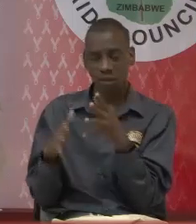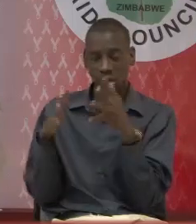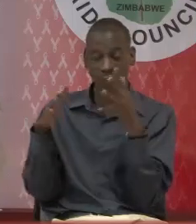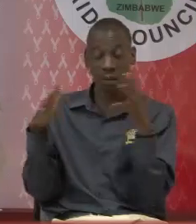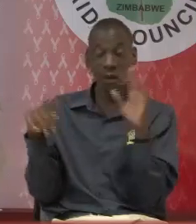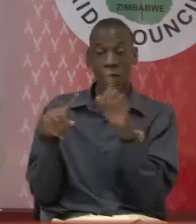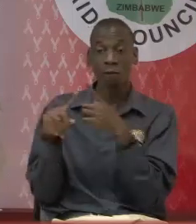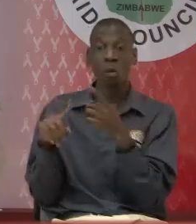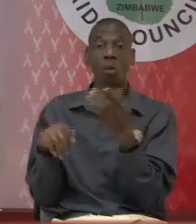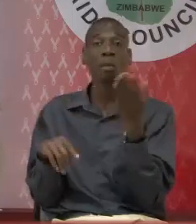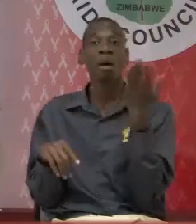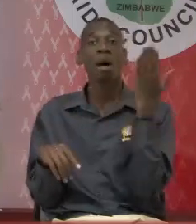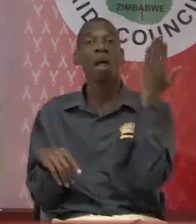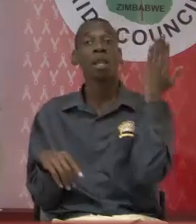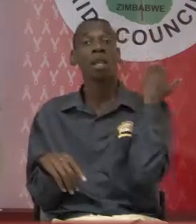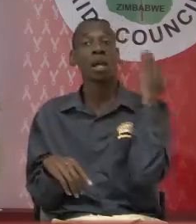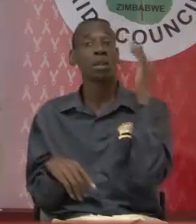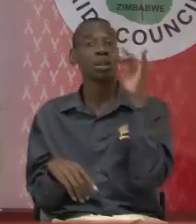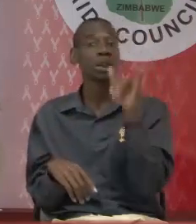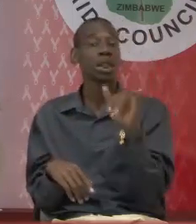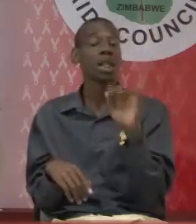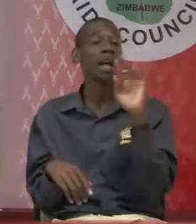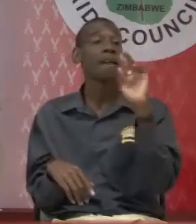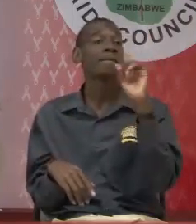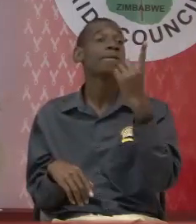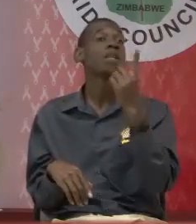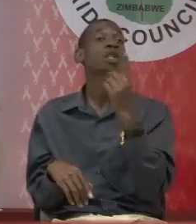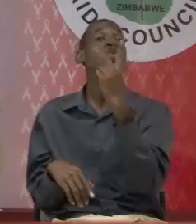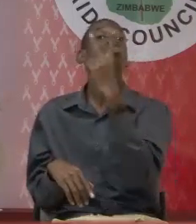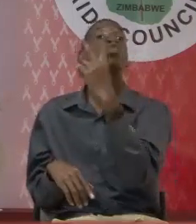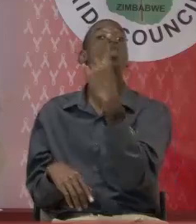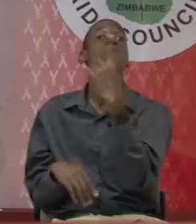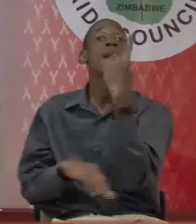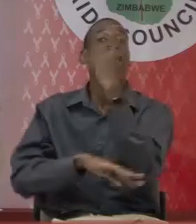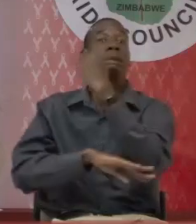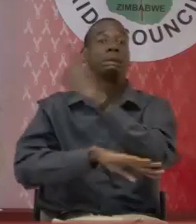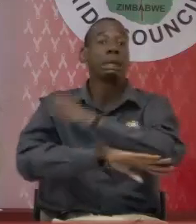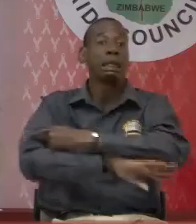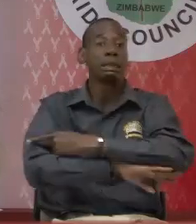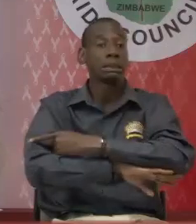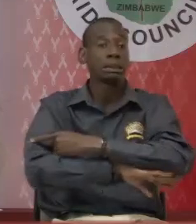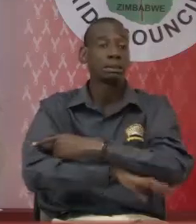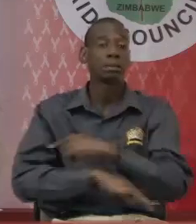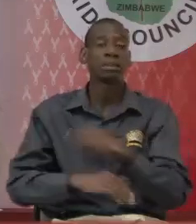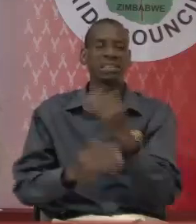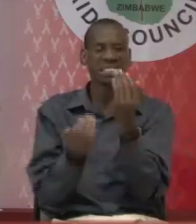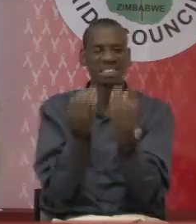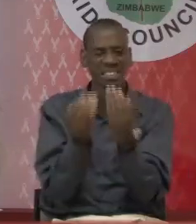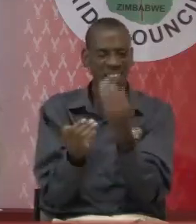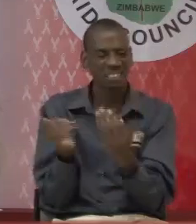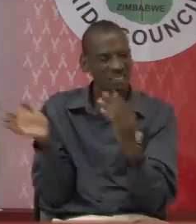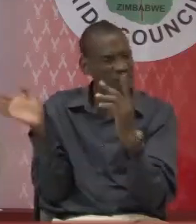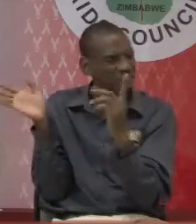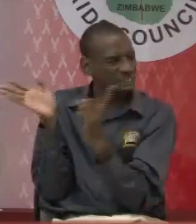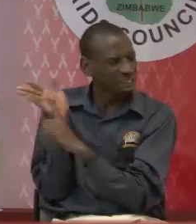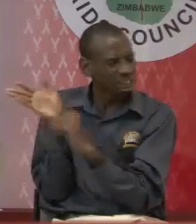Last year, 21 days, the Tanga, the last year, Zedia. Vanava kuita zvebonde